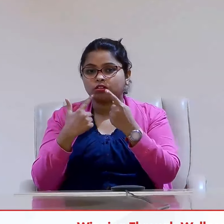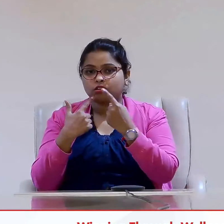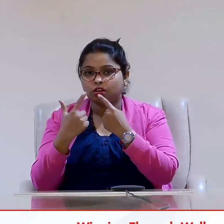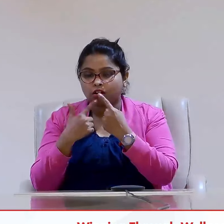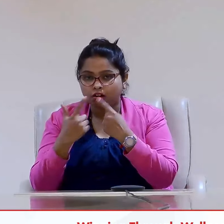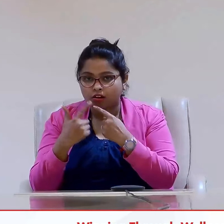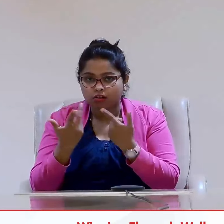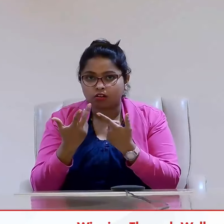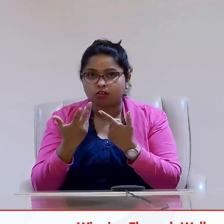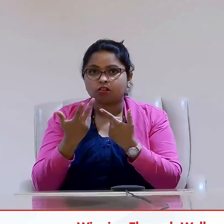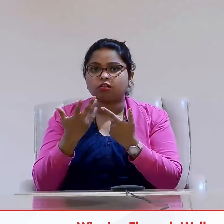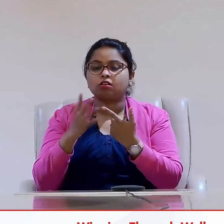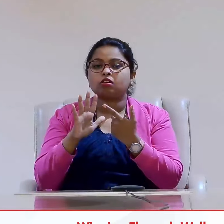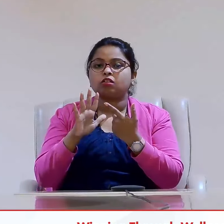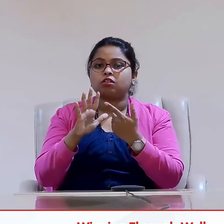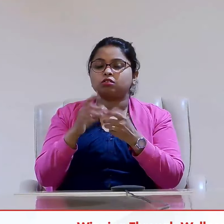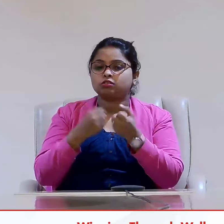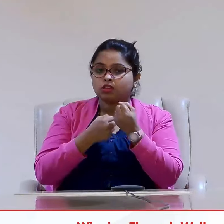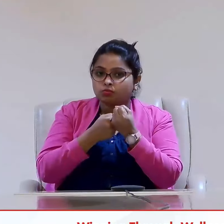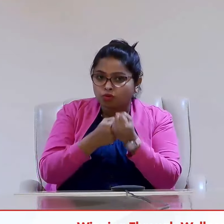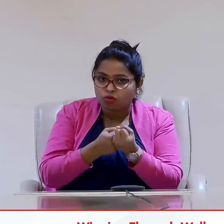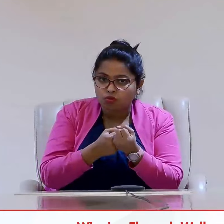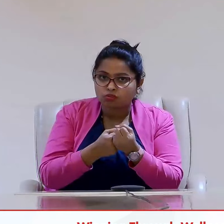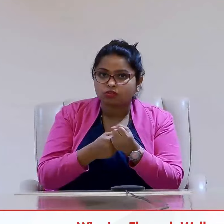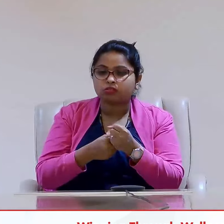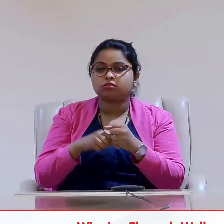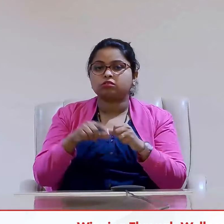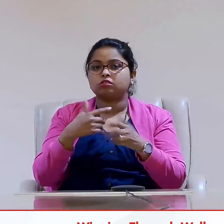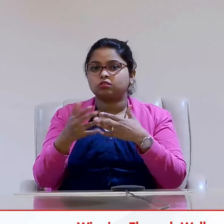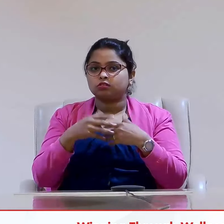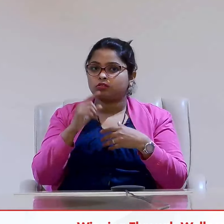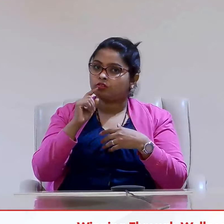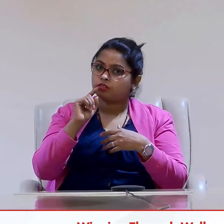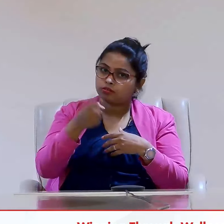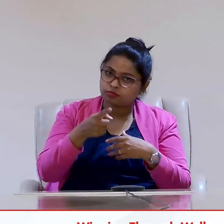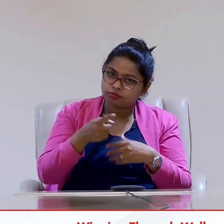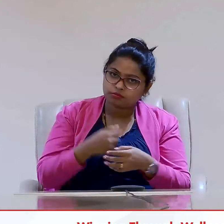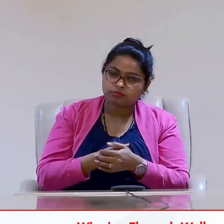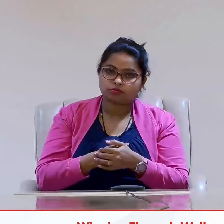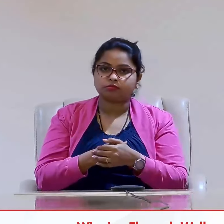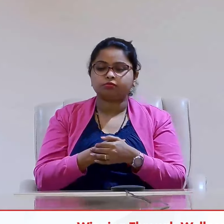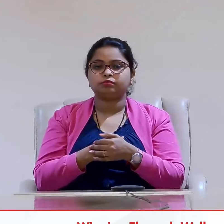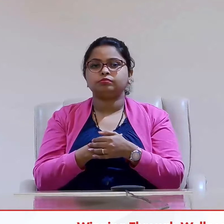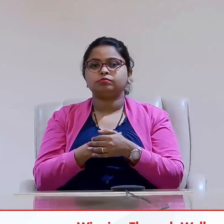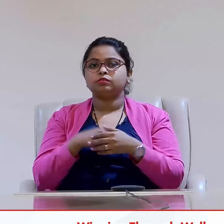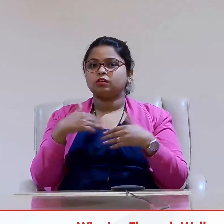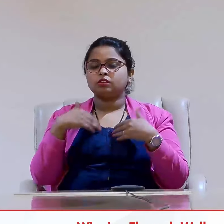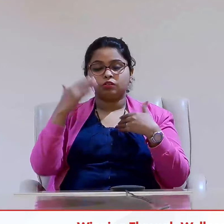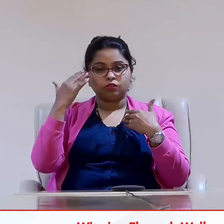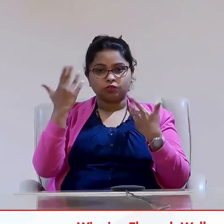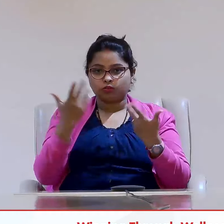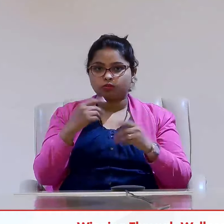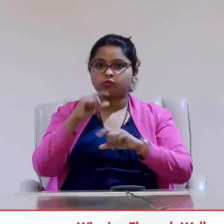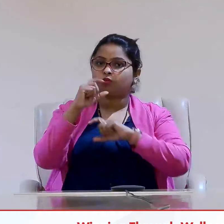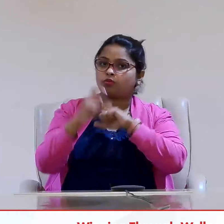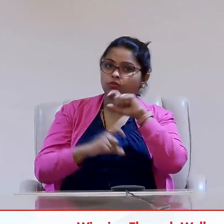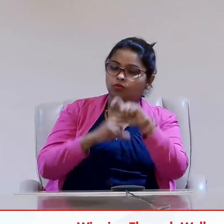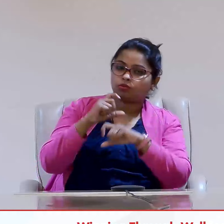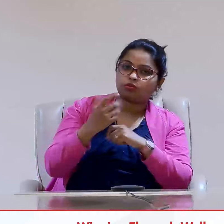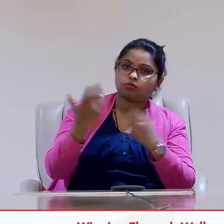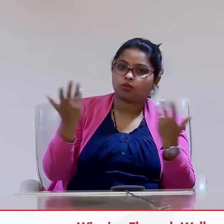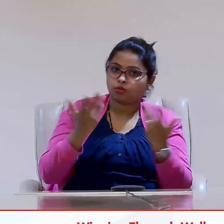You know, do they have a support system? What's it like? You tell me, do you want to answer part of it? Because I don't know organizationally how